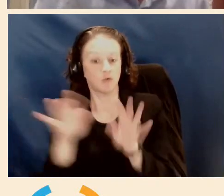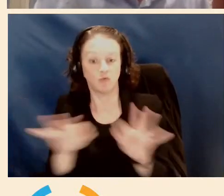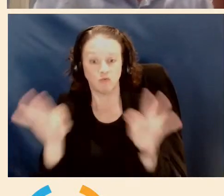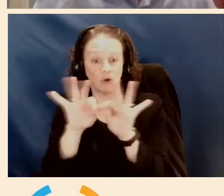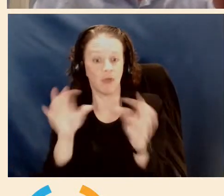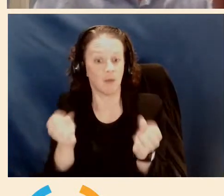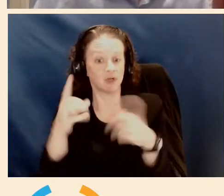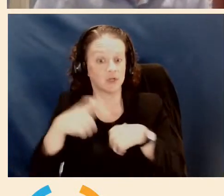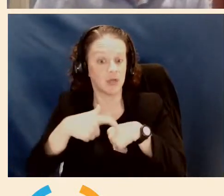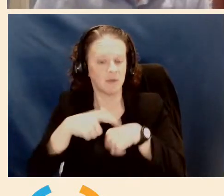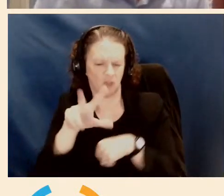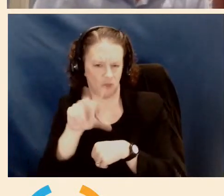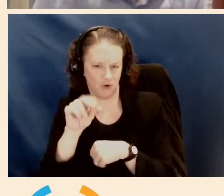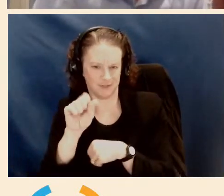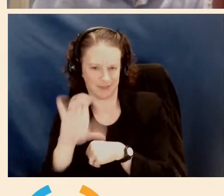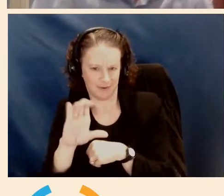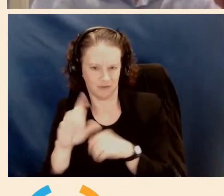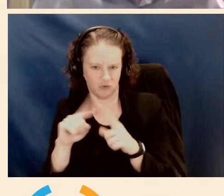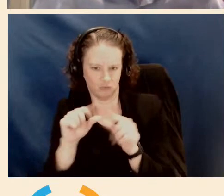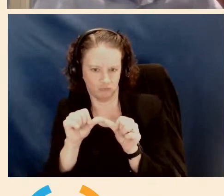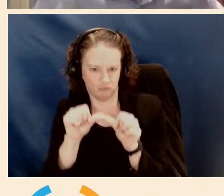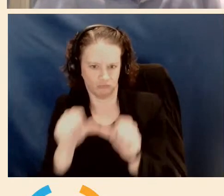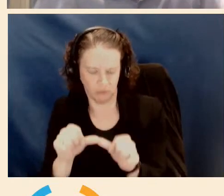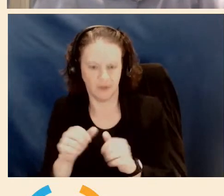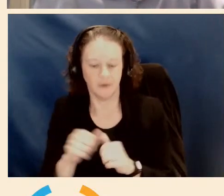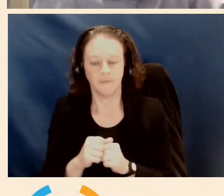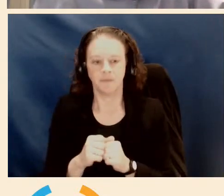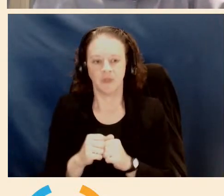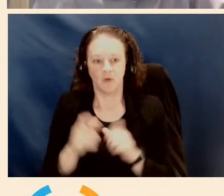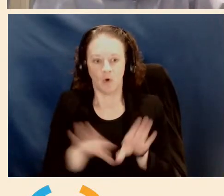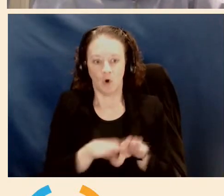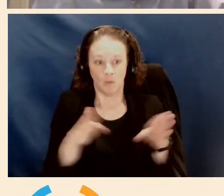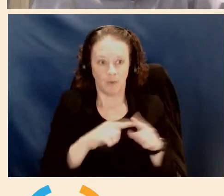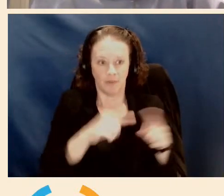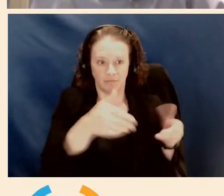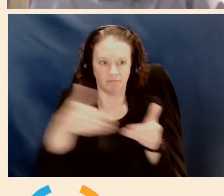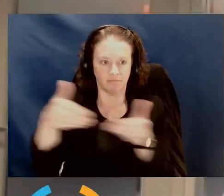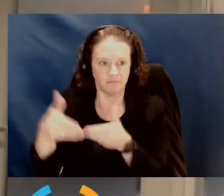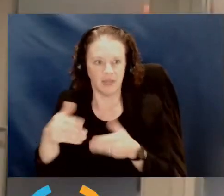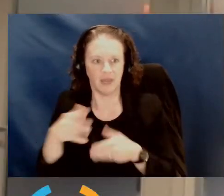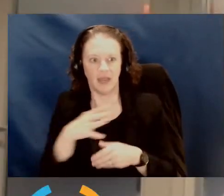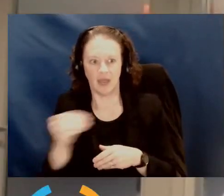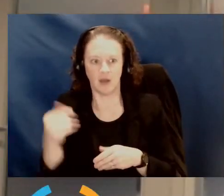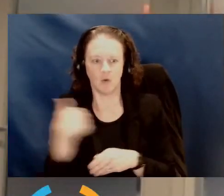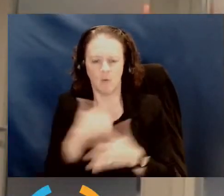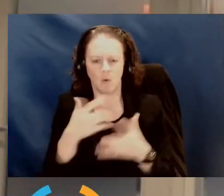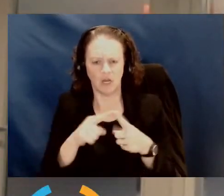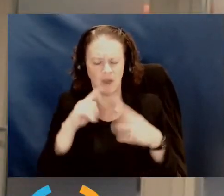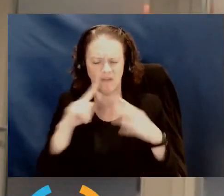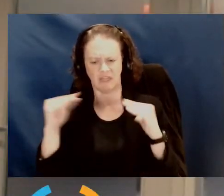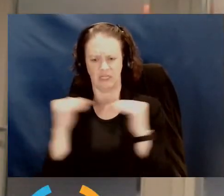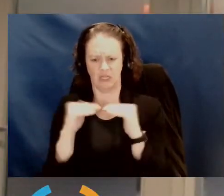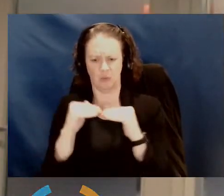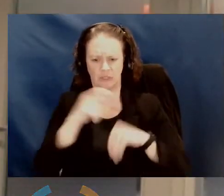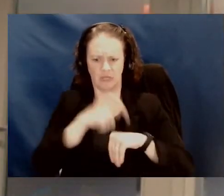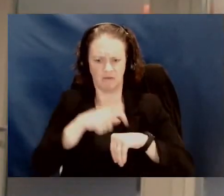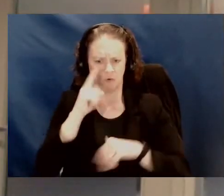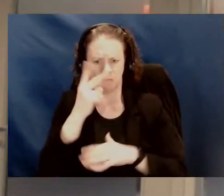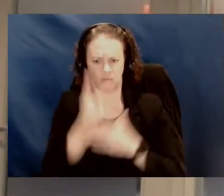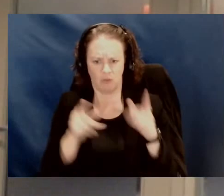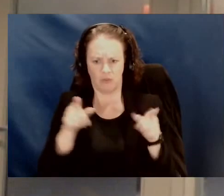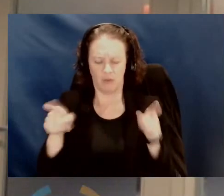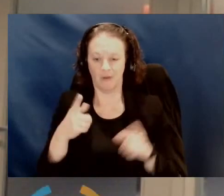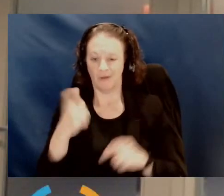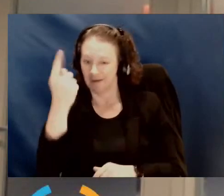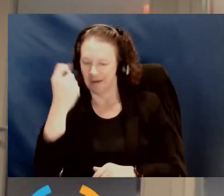statement from each candidate. The intention tonight is to distribute questions and time allotted fairly equally. However, as moderator, I reserve